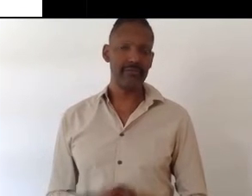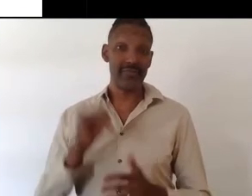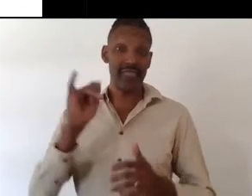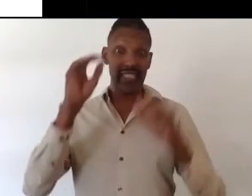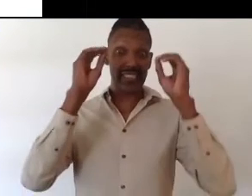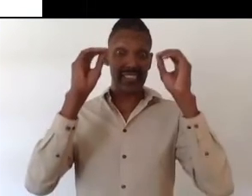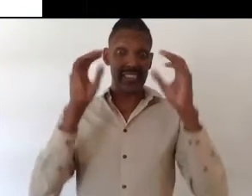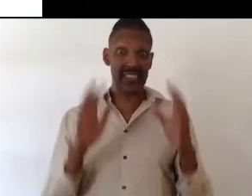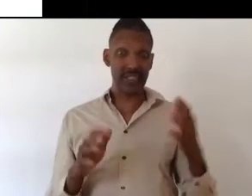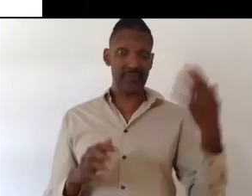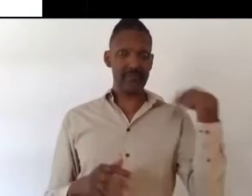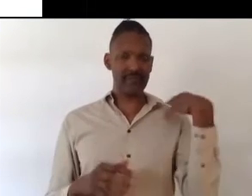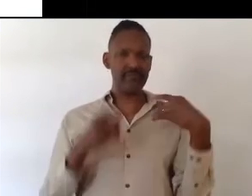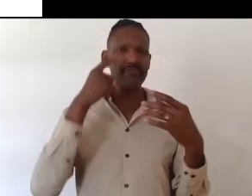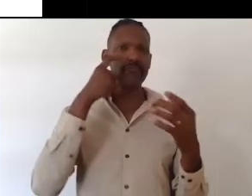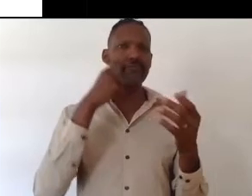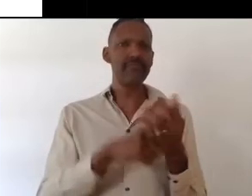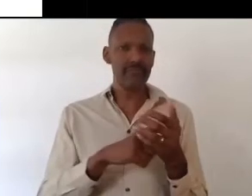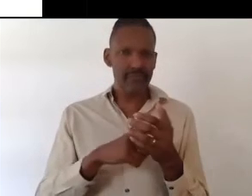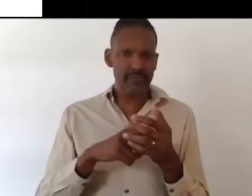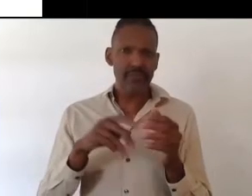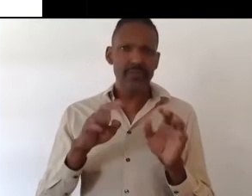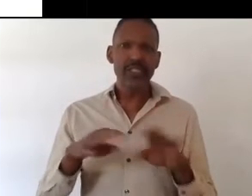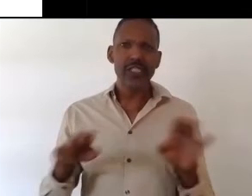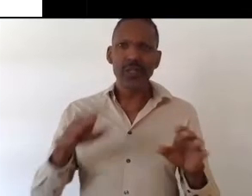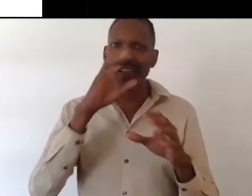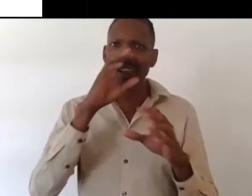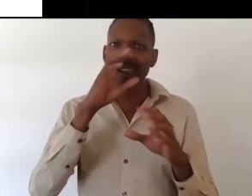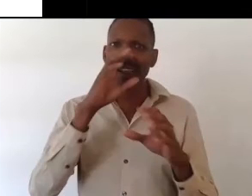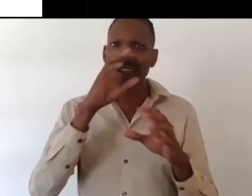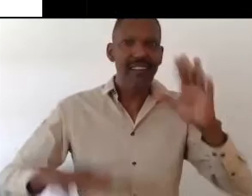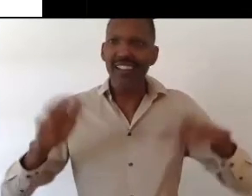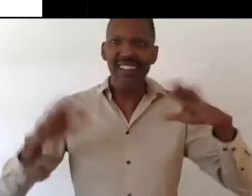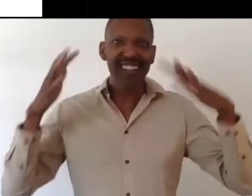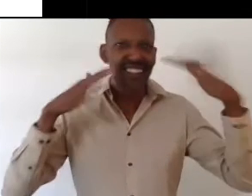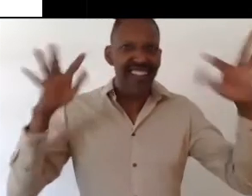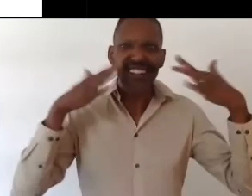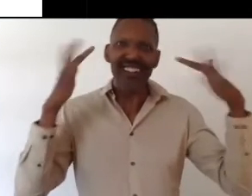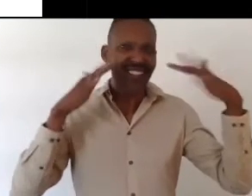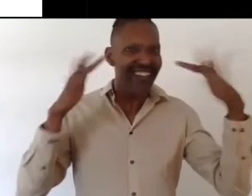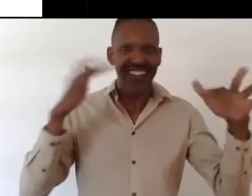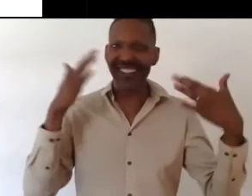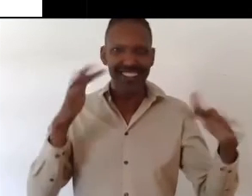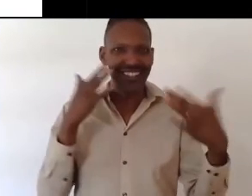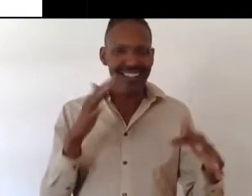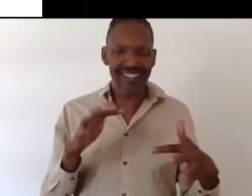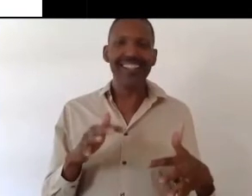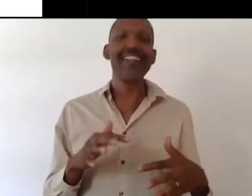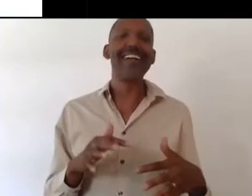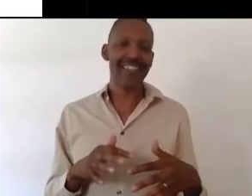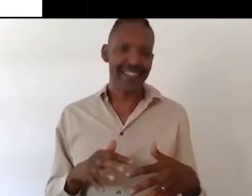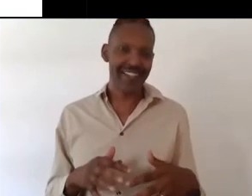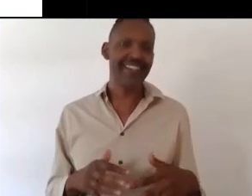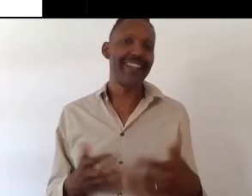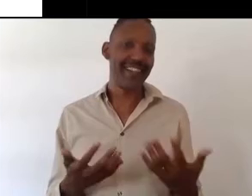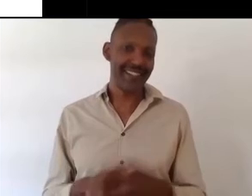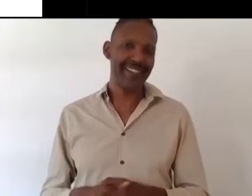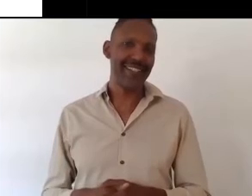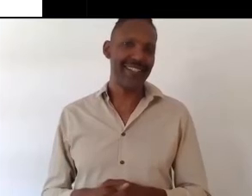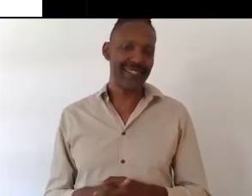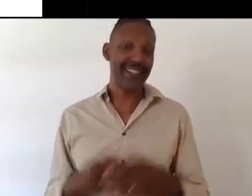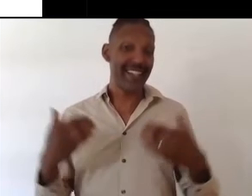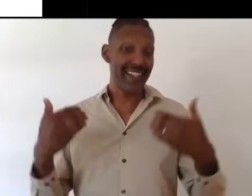We Engineer. STEMI is also coming out with some resources for early childhood